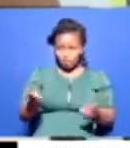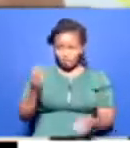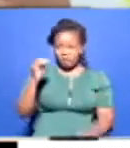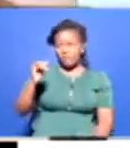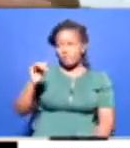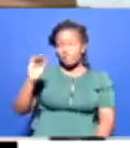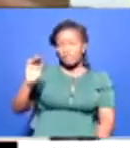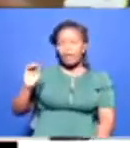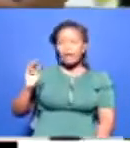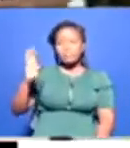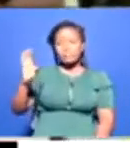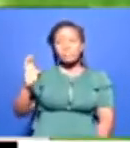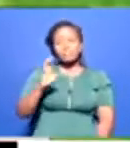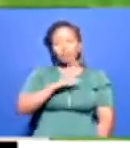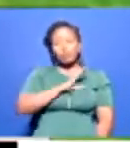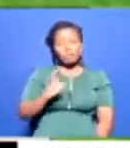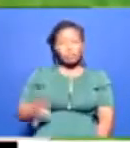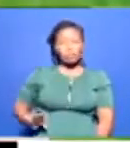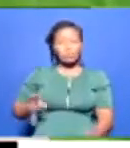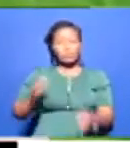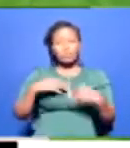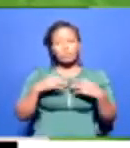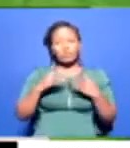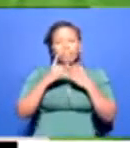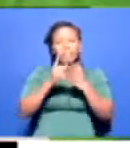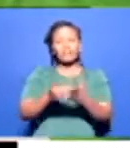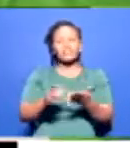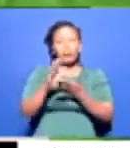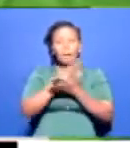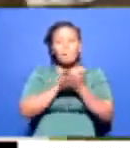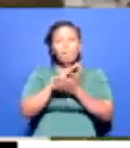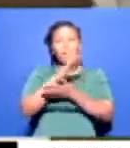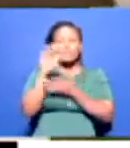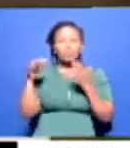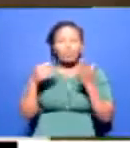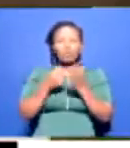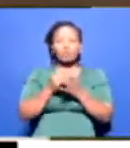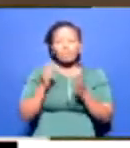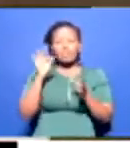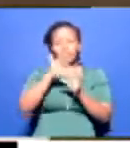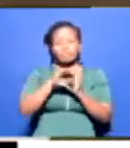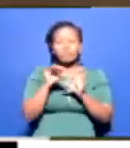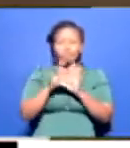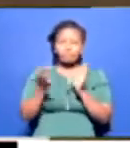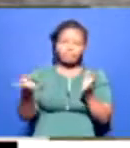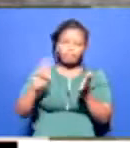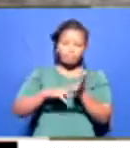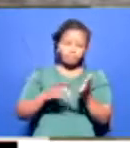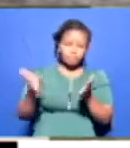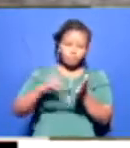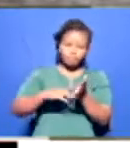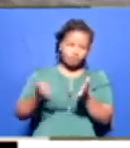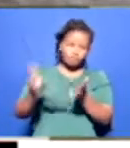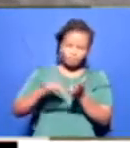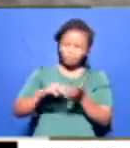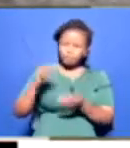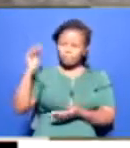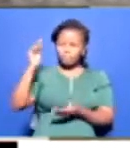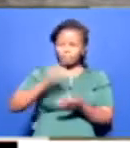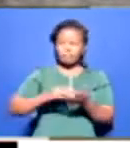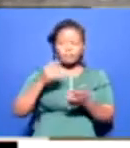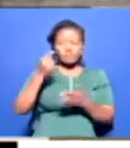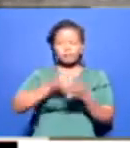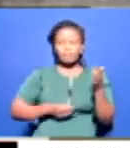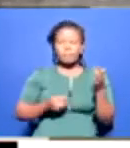Commission to have a database of all registered voters in order to reduce the burden of cost for independent candidates who are required to